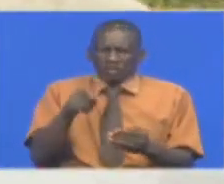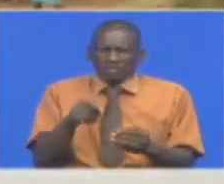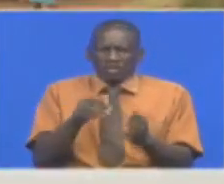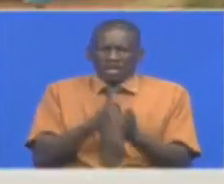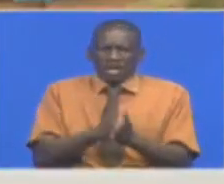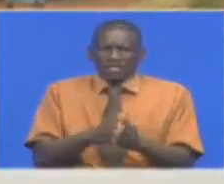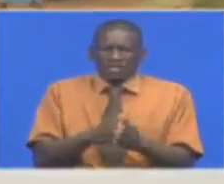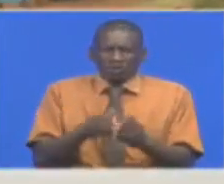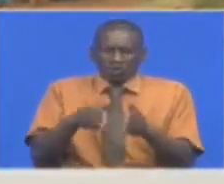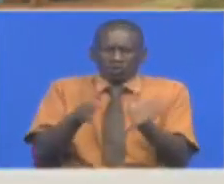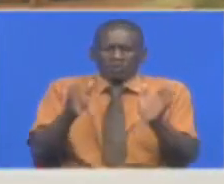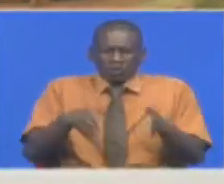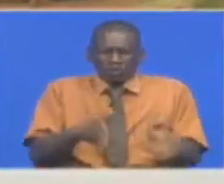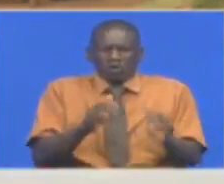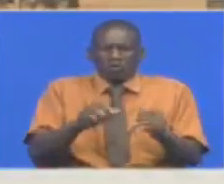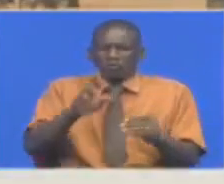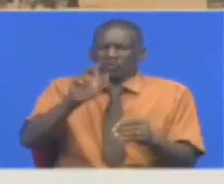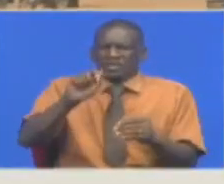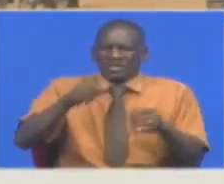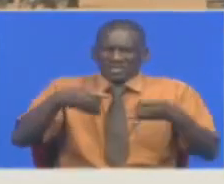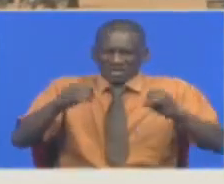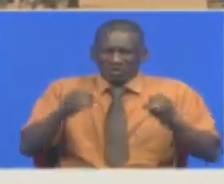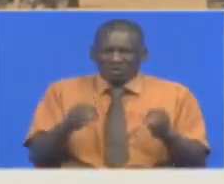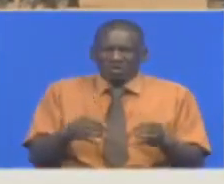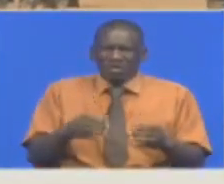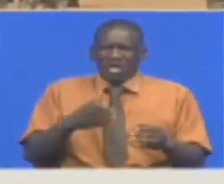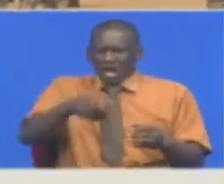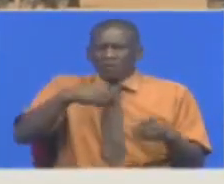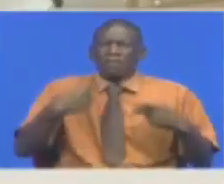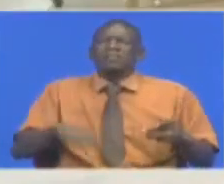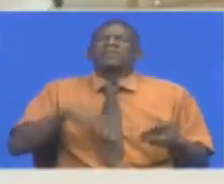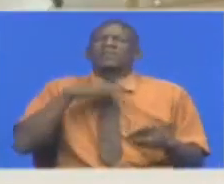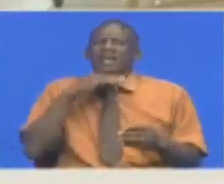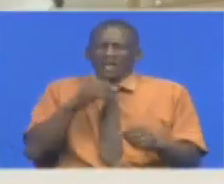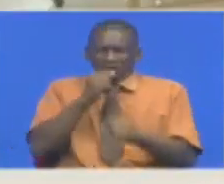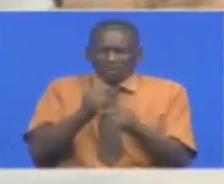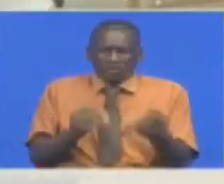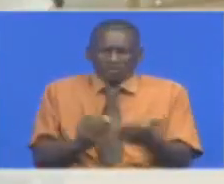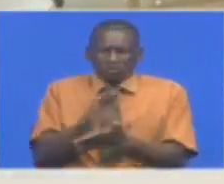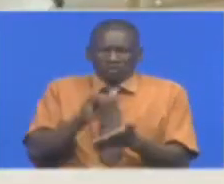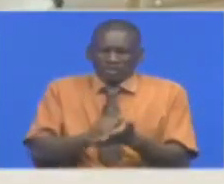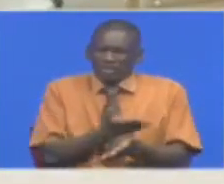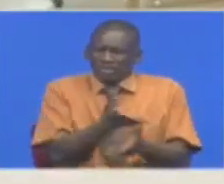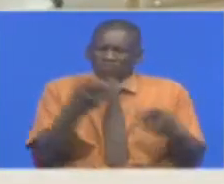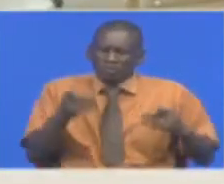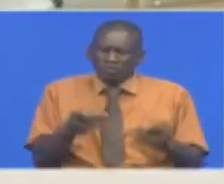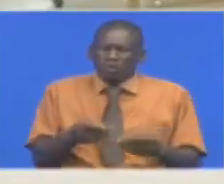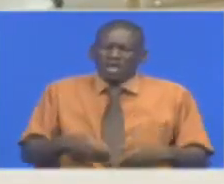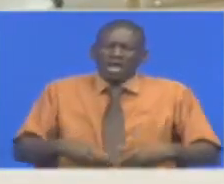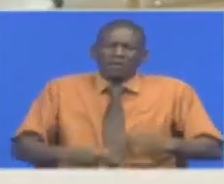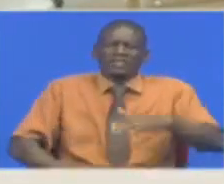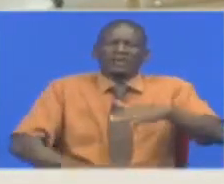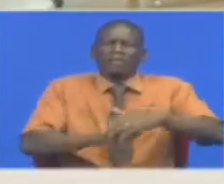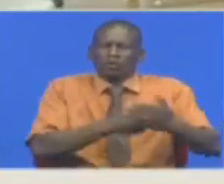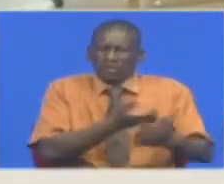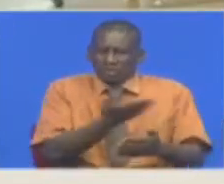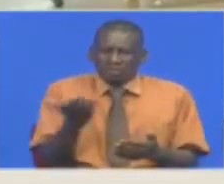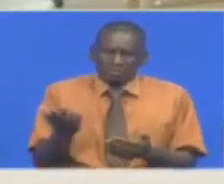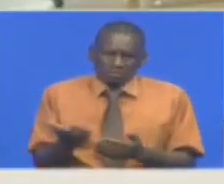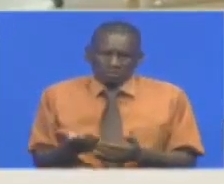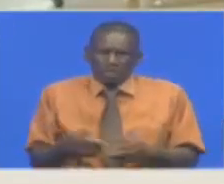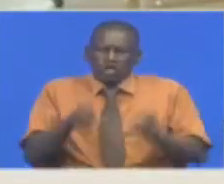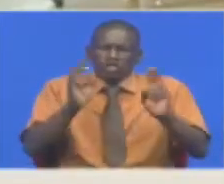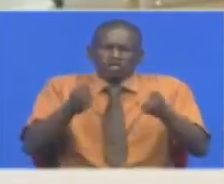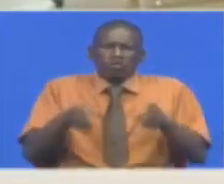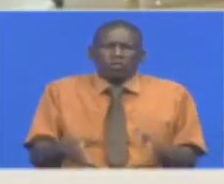retrial. Watu wetu wameenda na nitahakikisha ya kwamba watu wao nitarudisha maisha yao kawaida